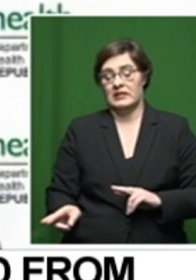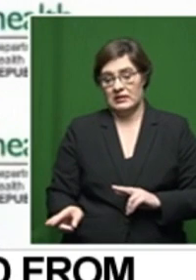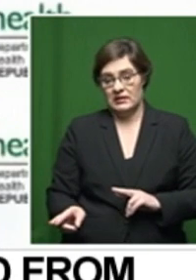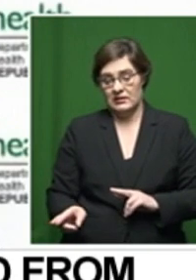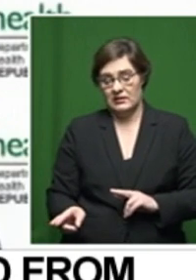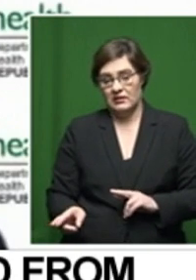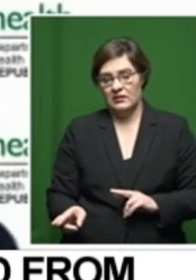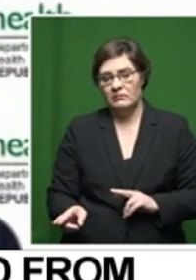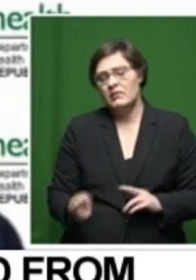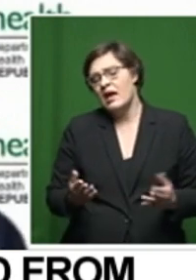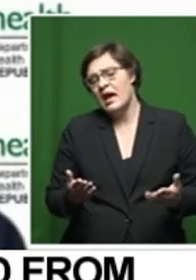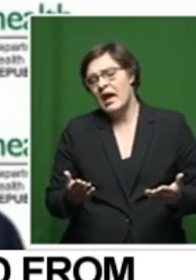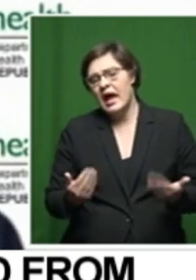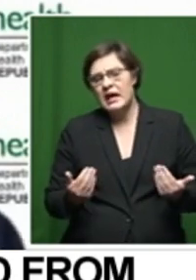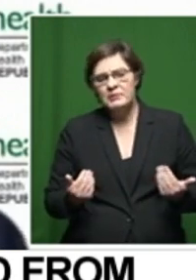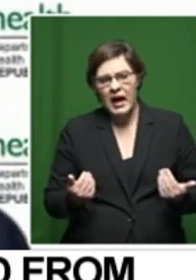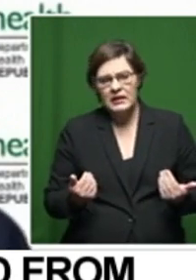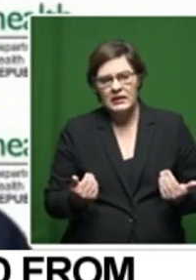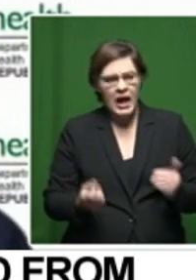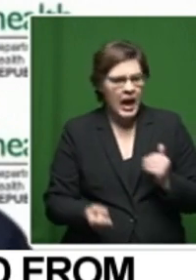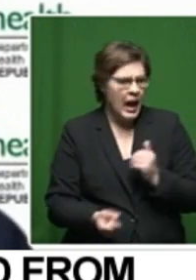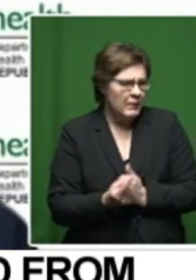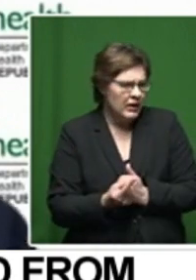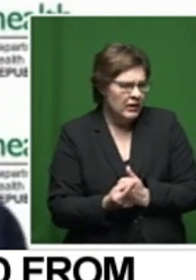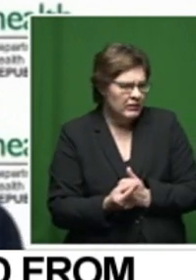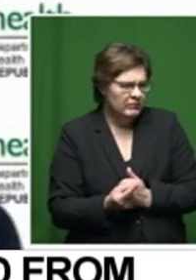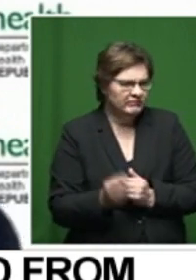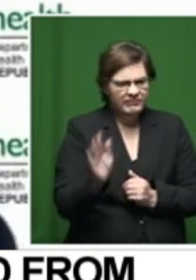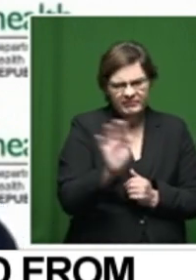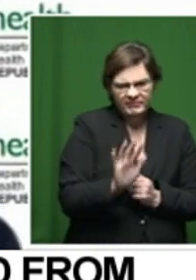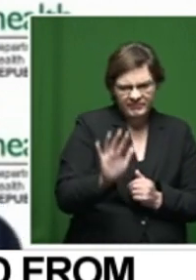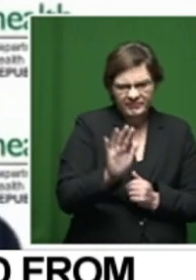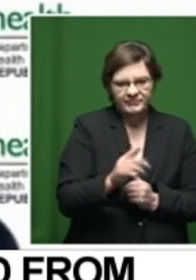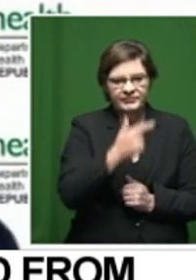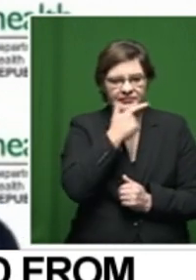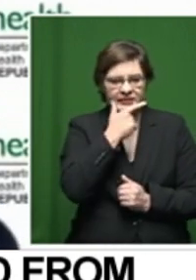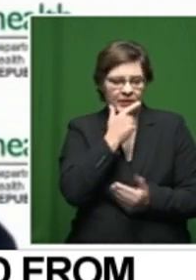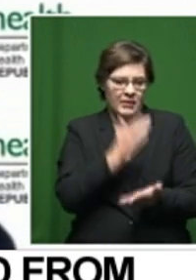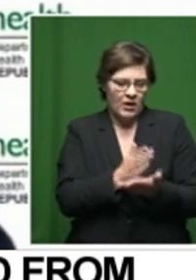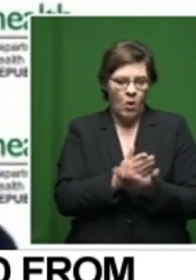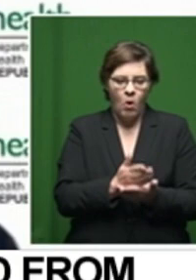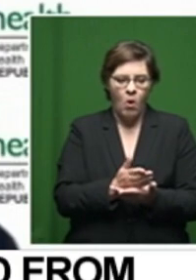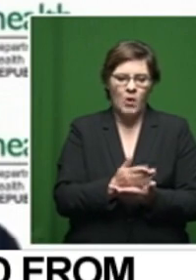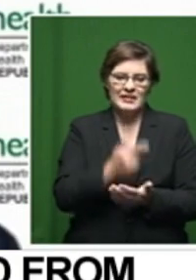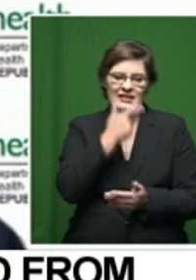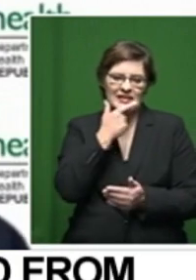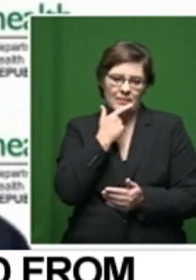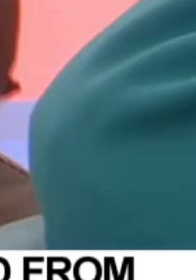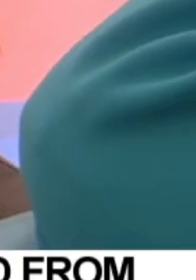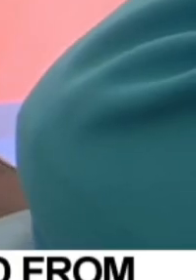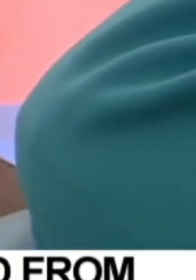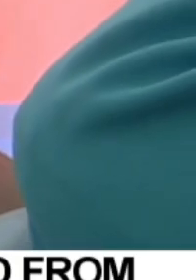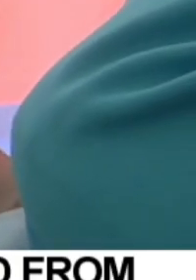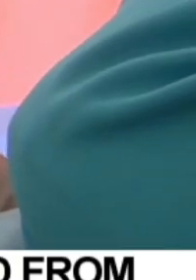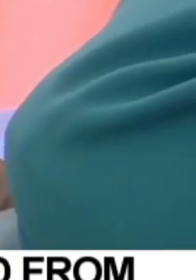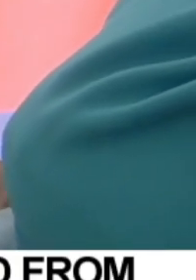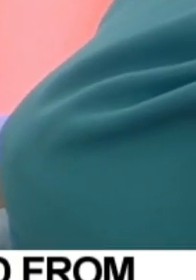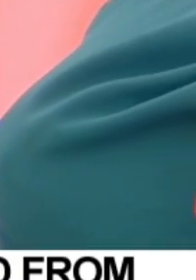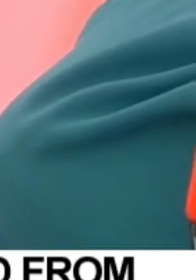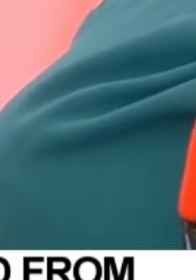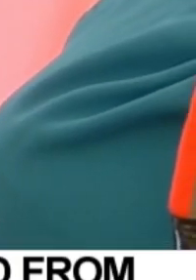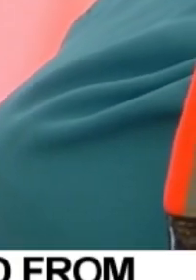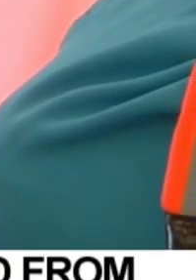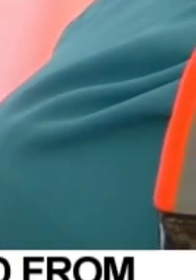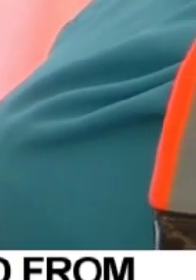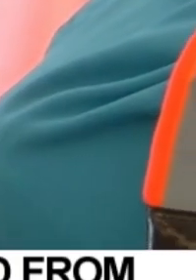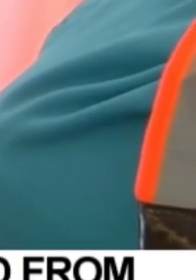is expected somewhere in the middle of December or late December or even January. Despite